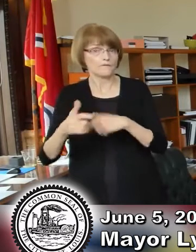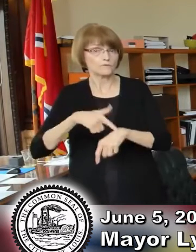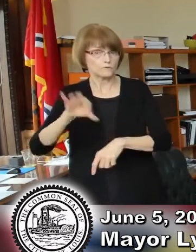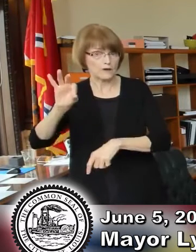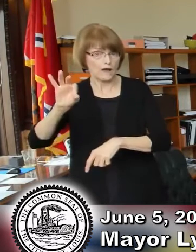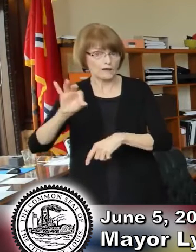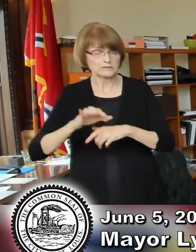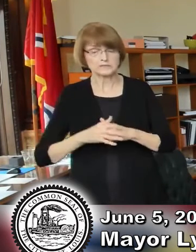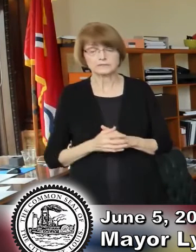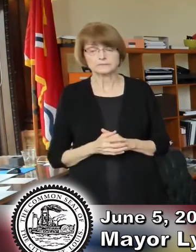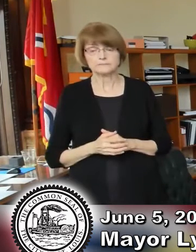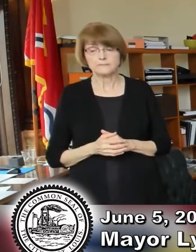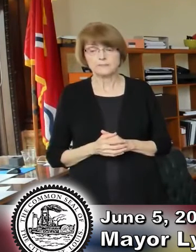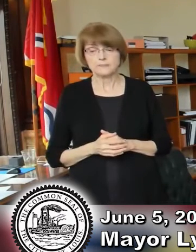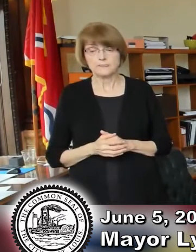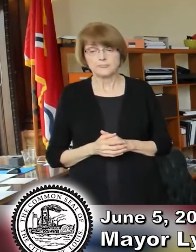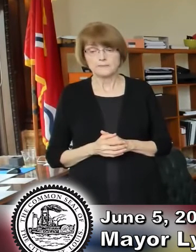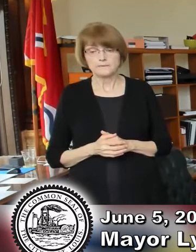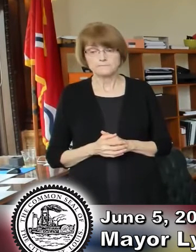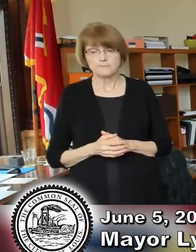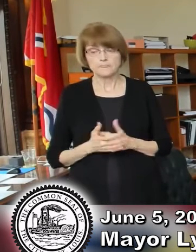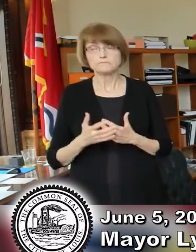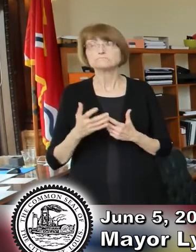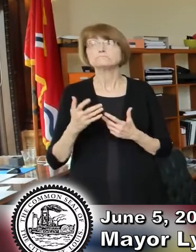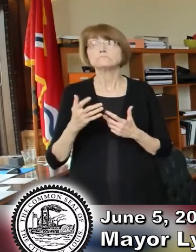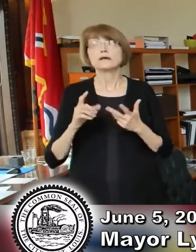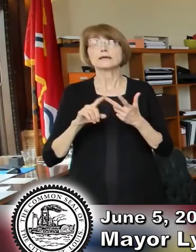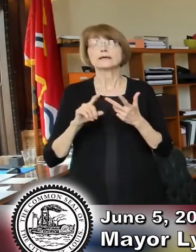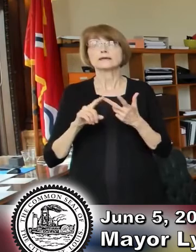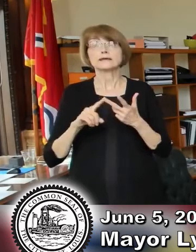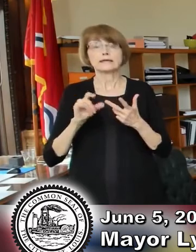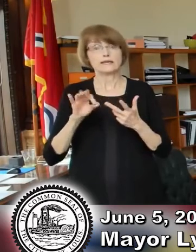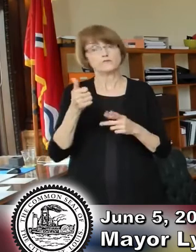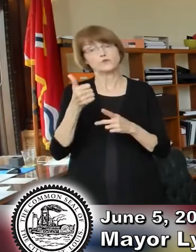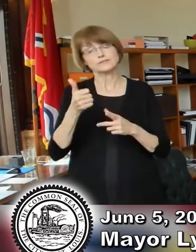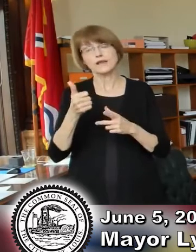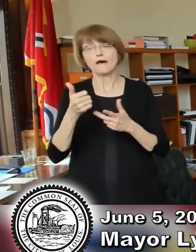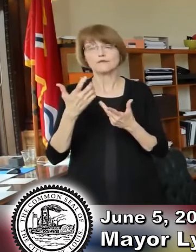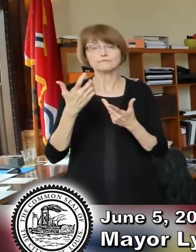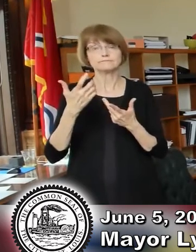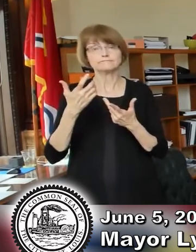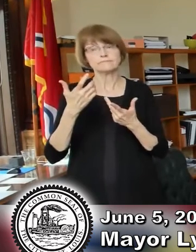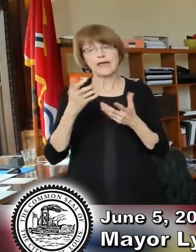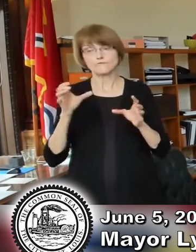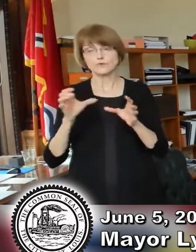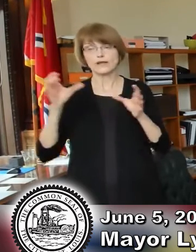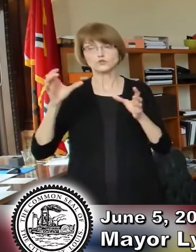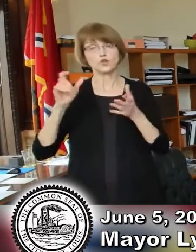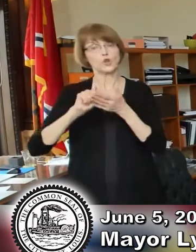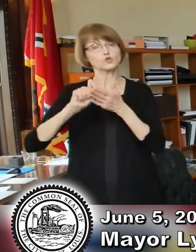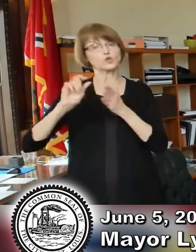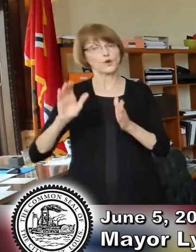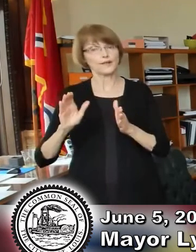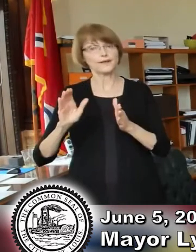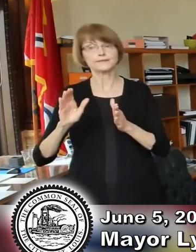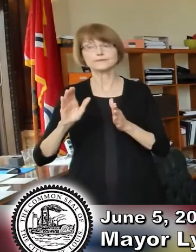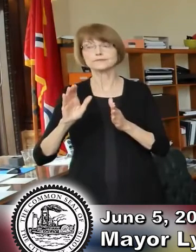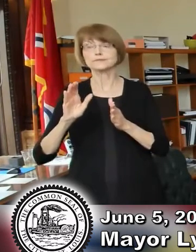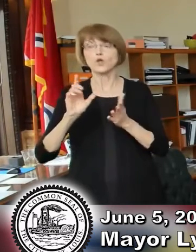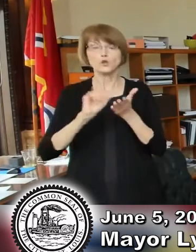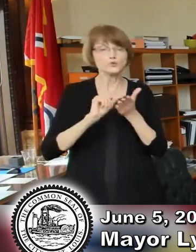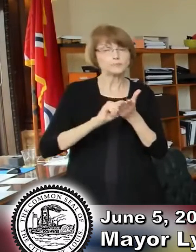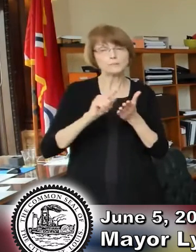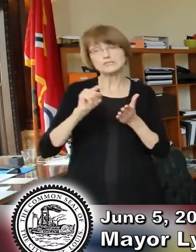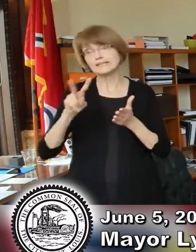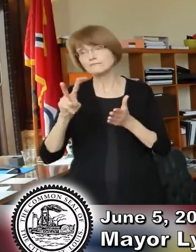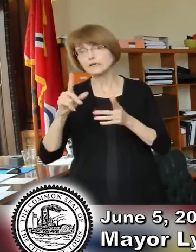If you need to, going to work, coming home from work, if you're a journalist or credentialed journalist, that's fine. You